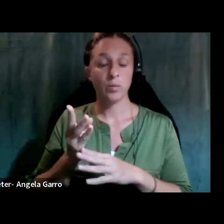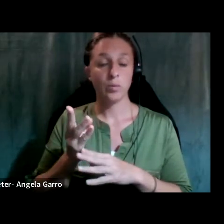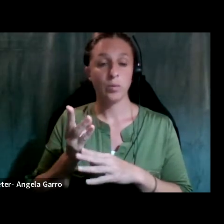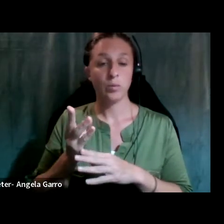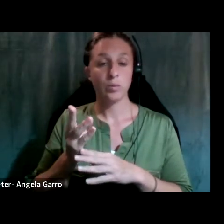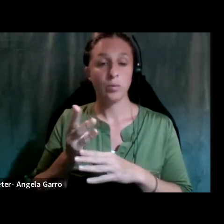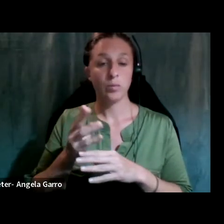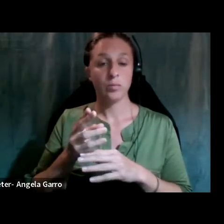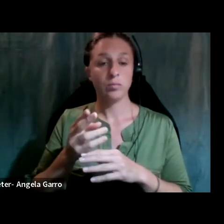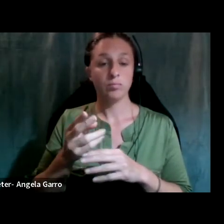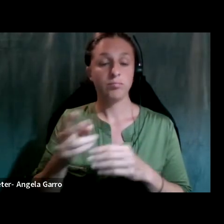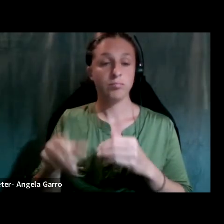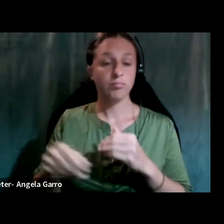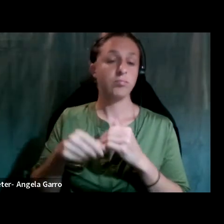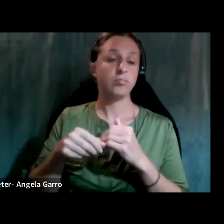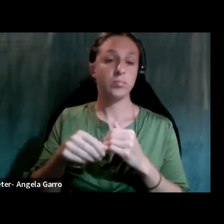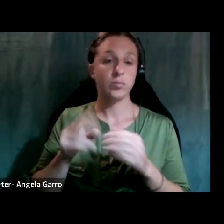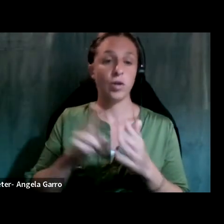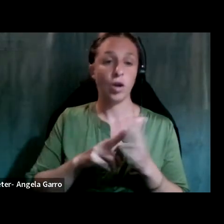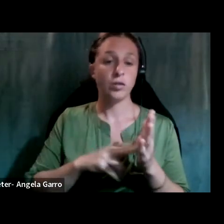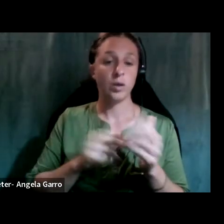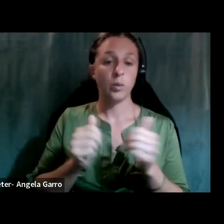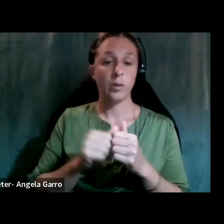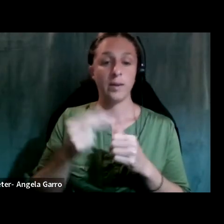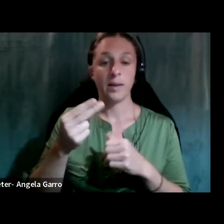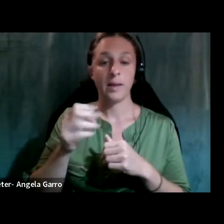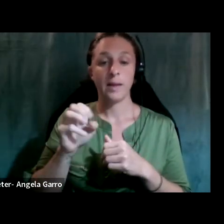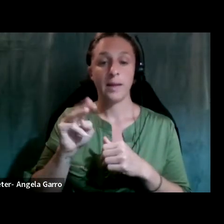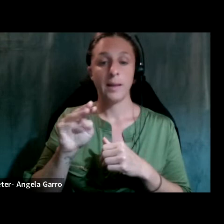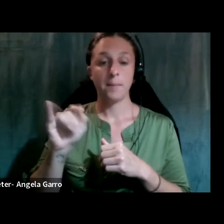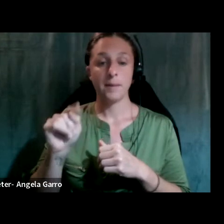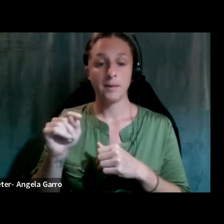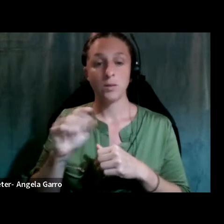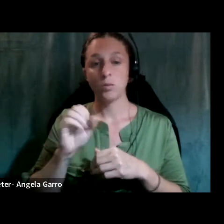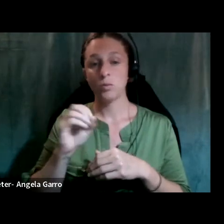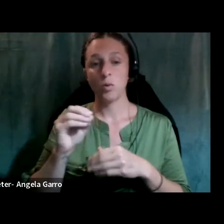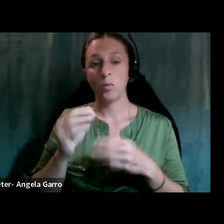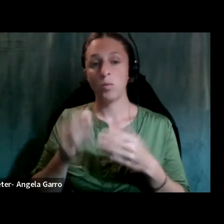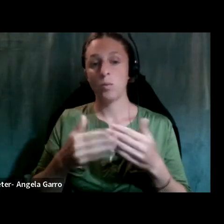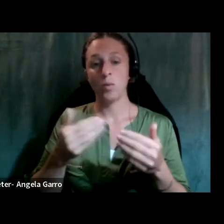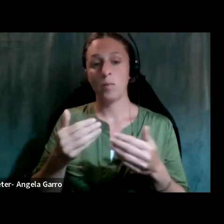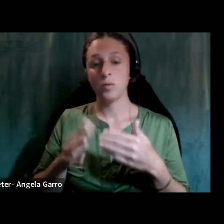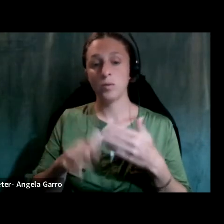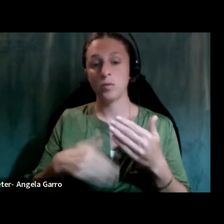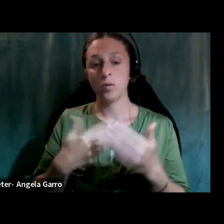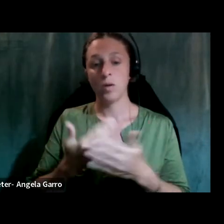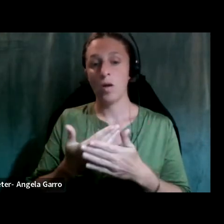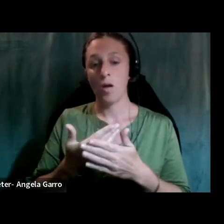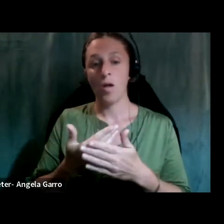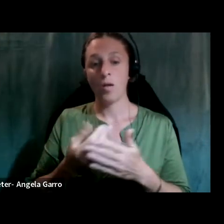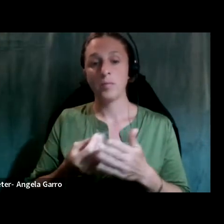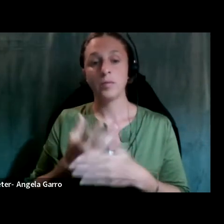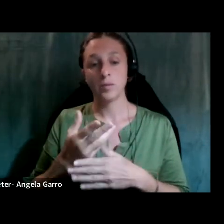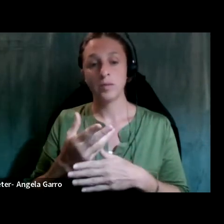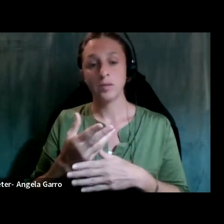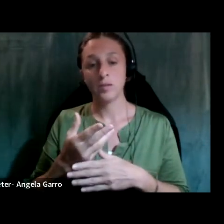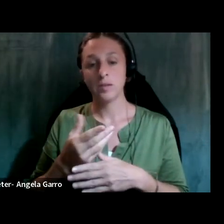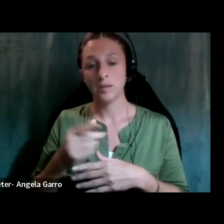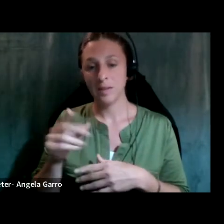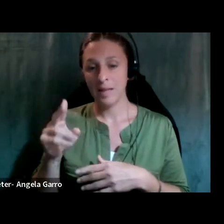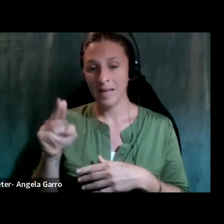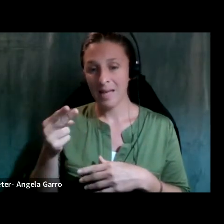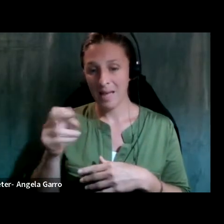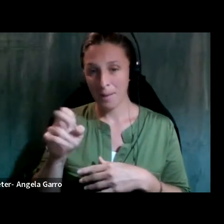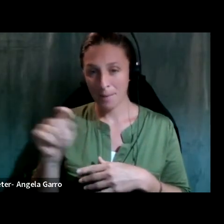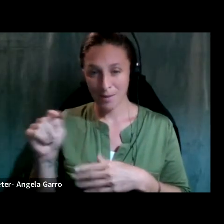contract with Hemet. So almost all purchases of buses are through school district. Yeah, Hemet School District. Yes. How